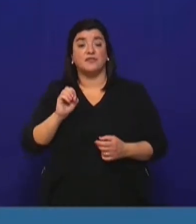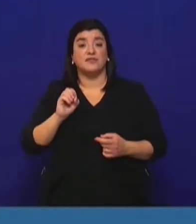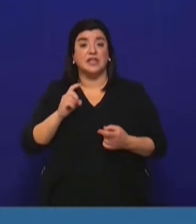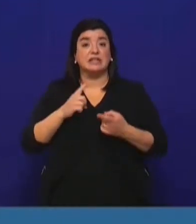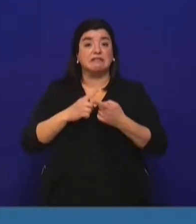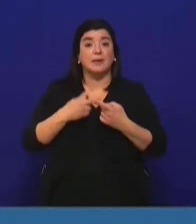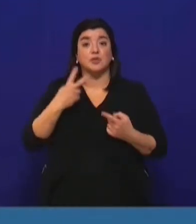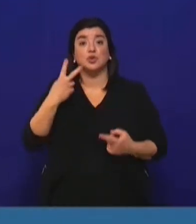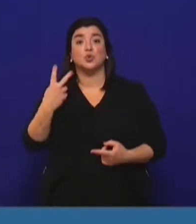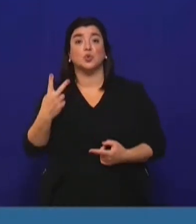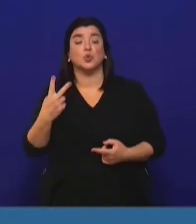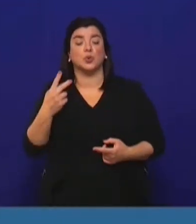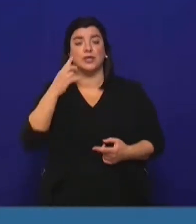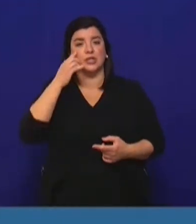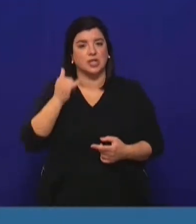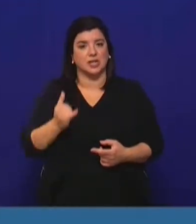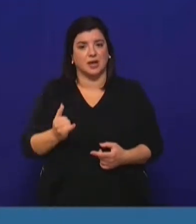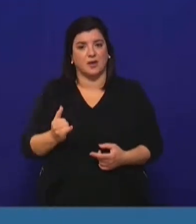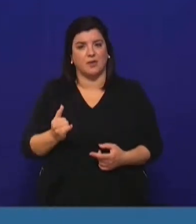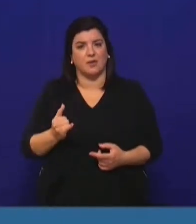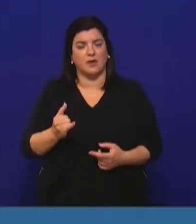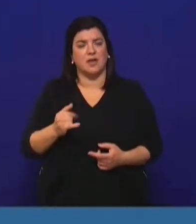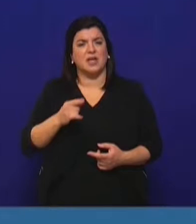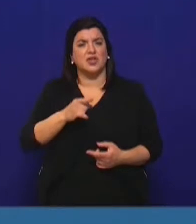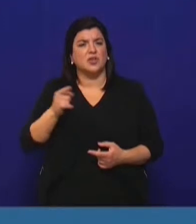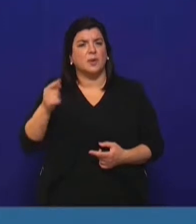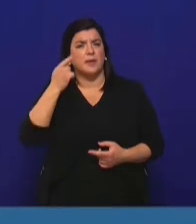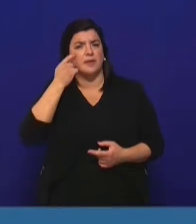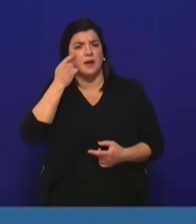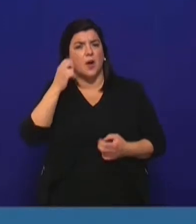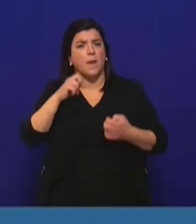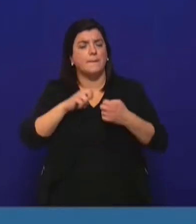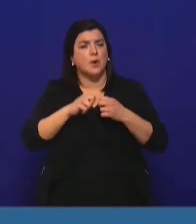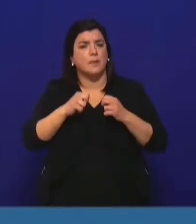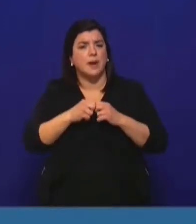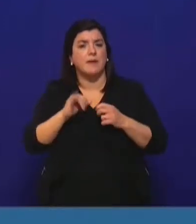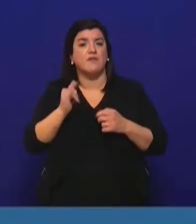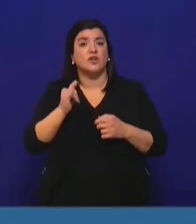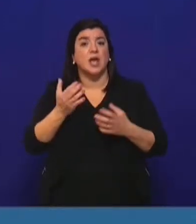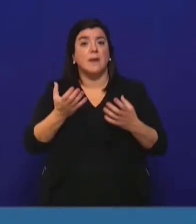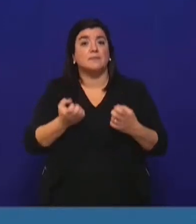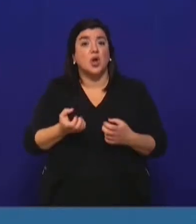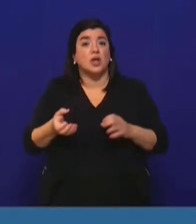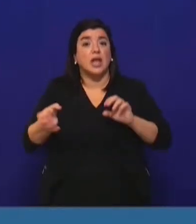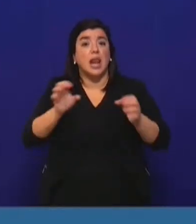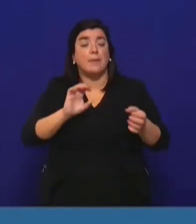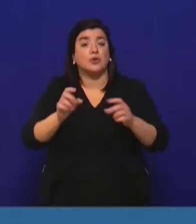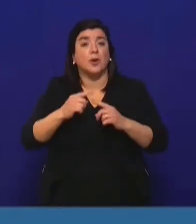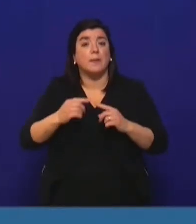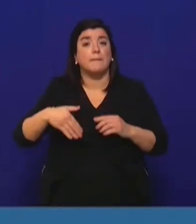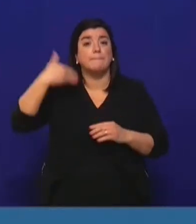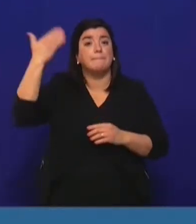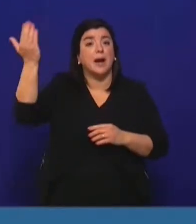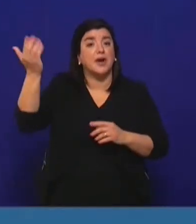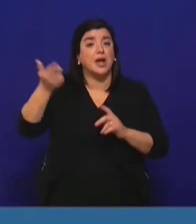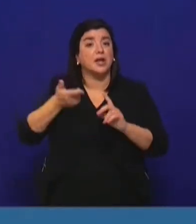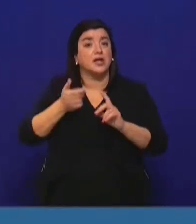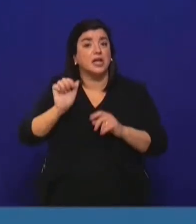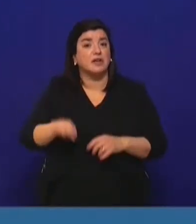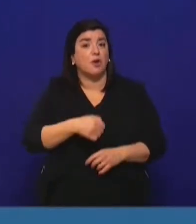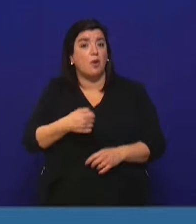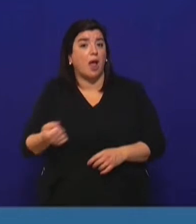xi progress qed taraw li forsi tingaġġaw xi labs minn barra minn Malta. U taħseb